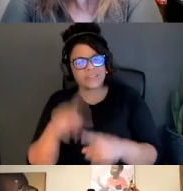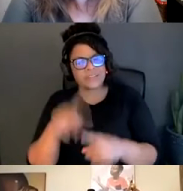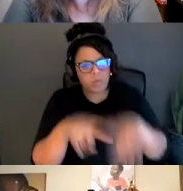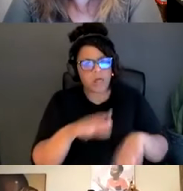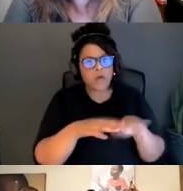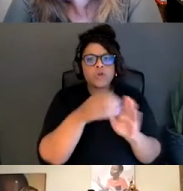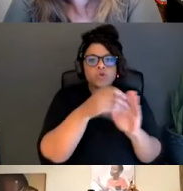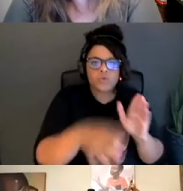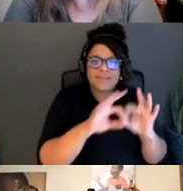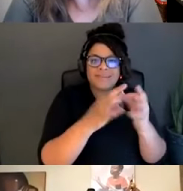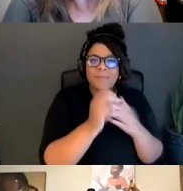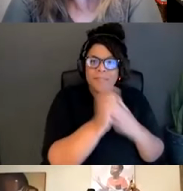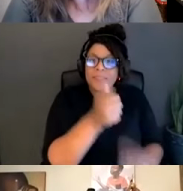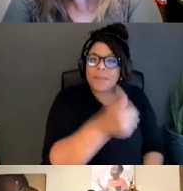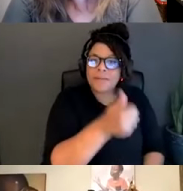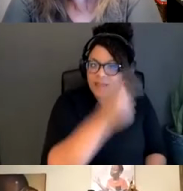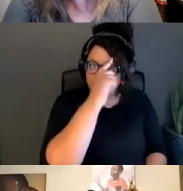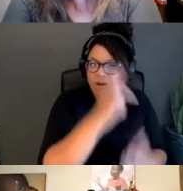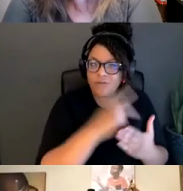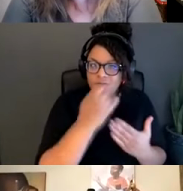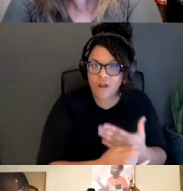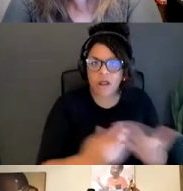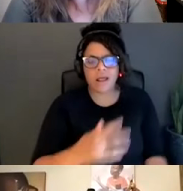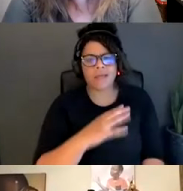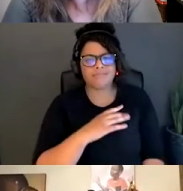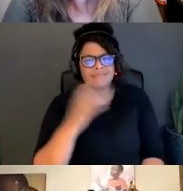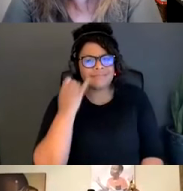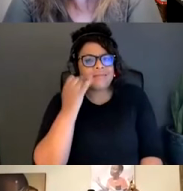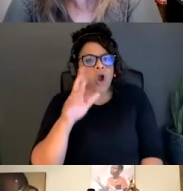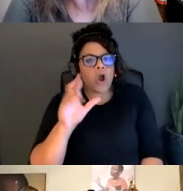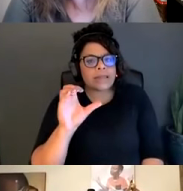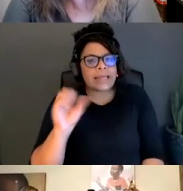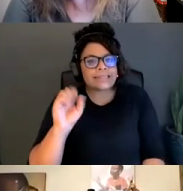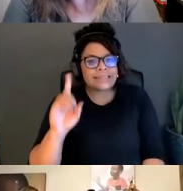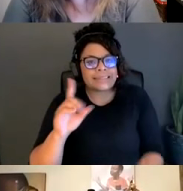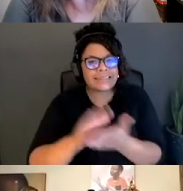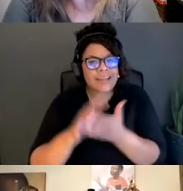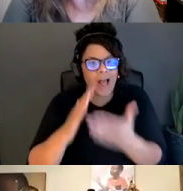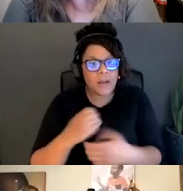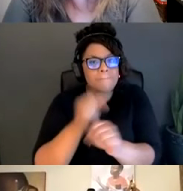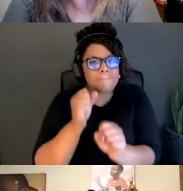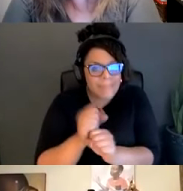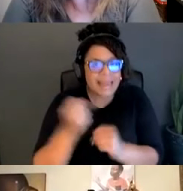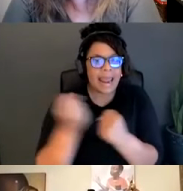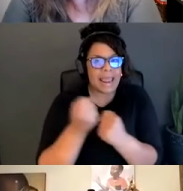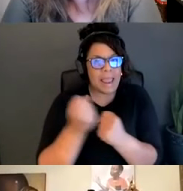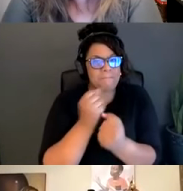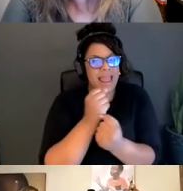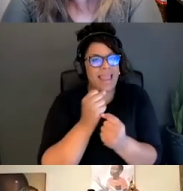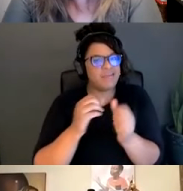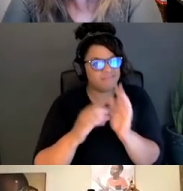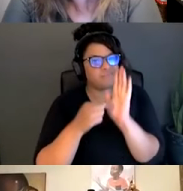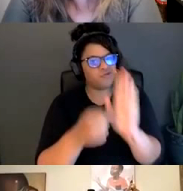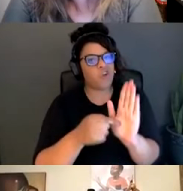projects. How great would it be to have our RCSD scholars create a whole campaign on the importance of playful learning